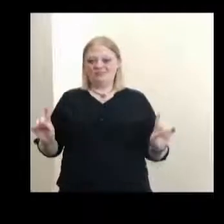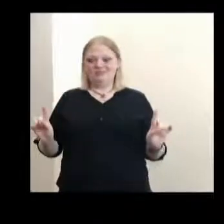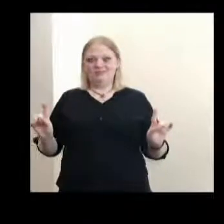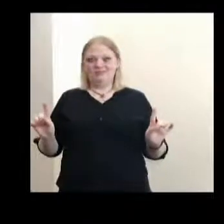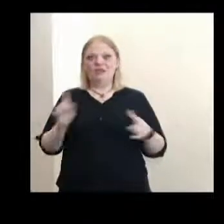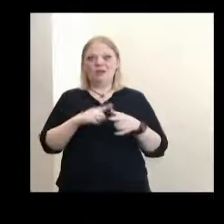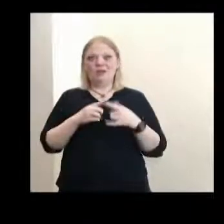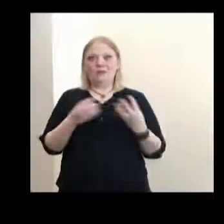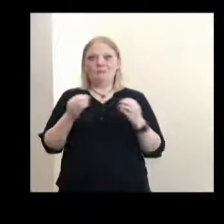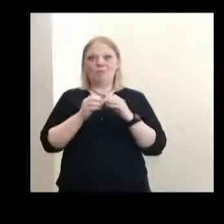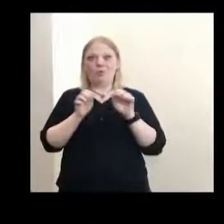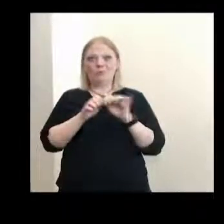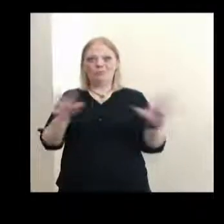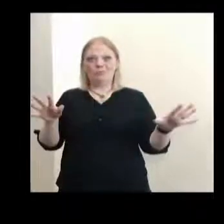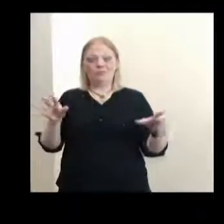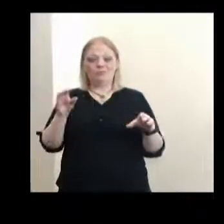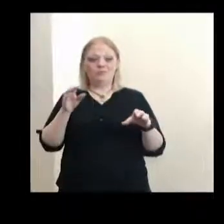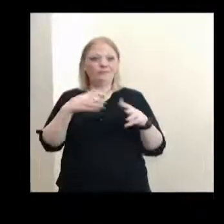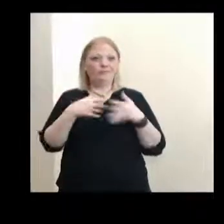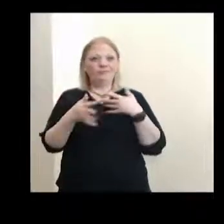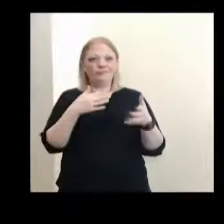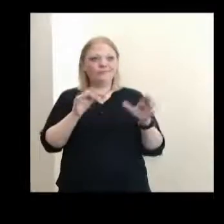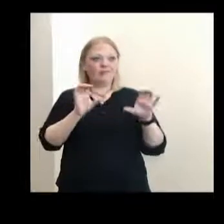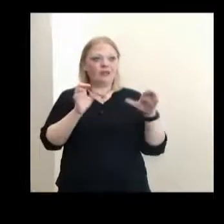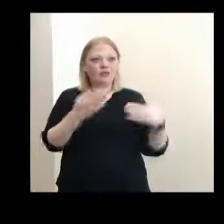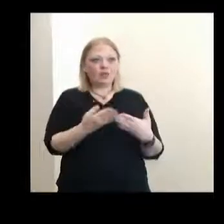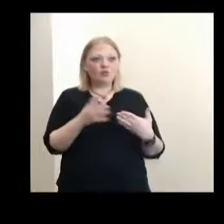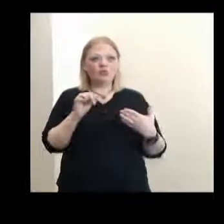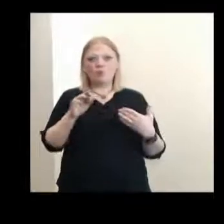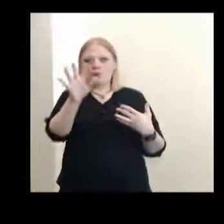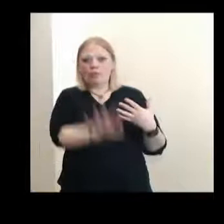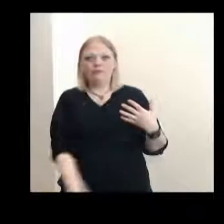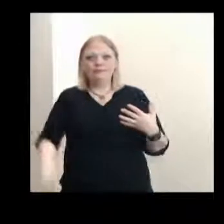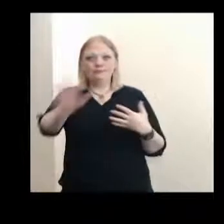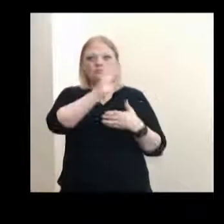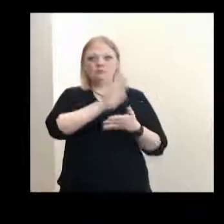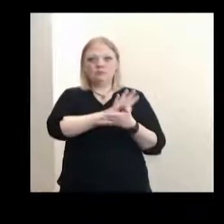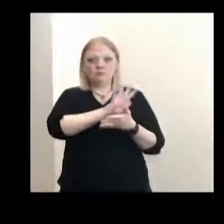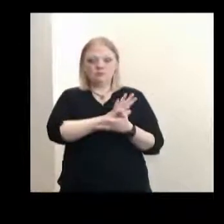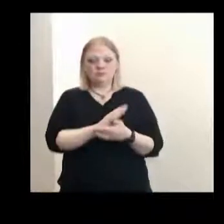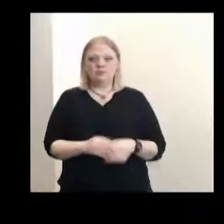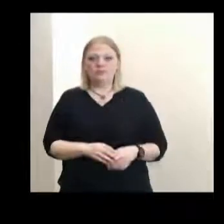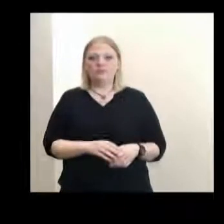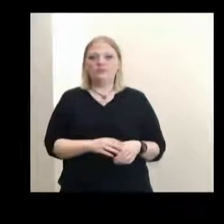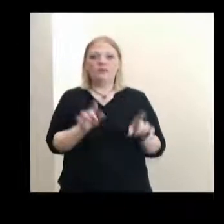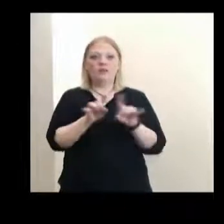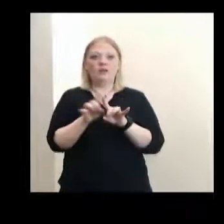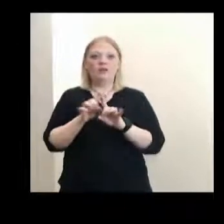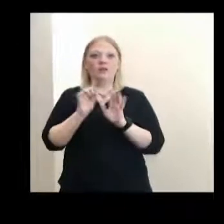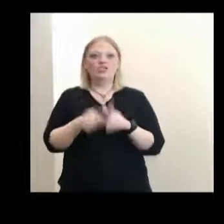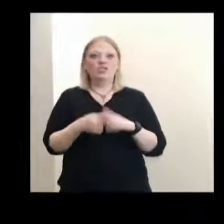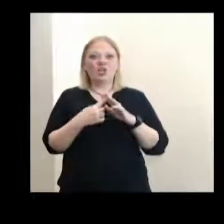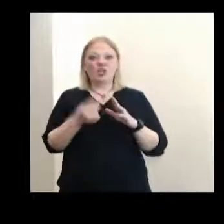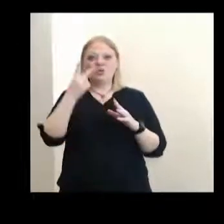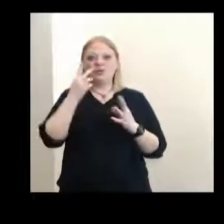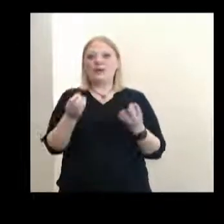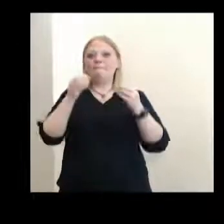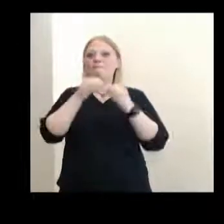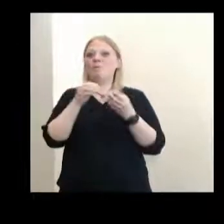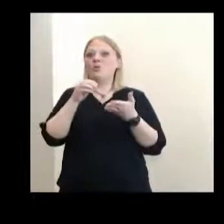outbreak, again, either in the classroom or throughout the school. Also, we're starting to see more